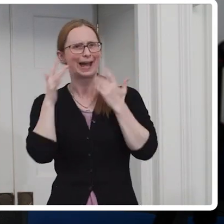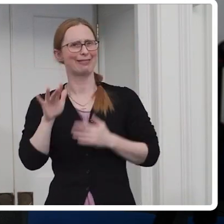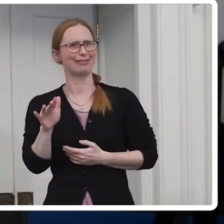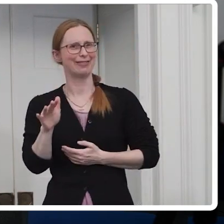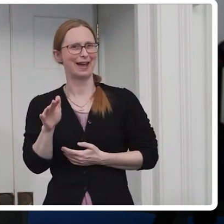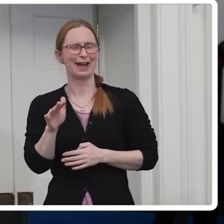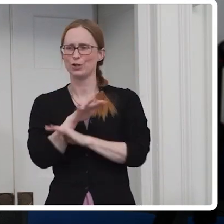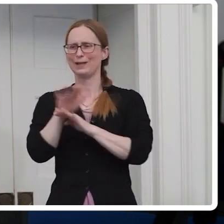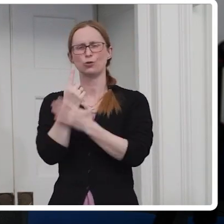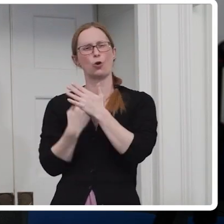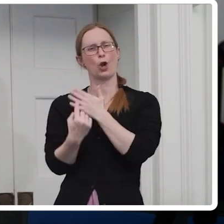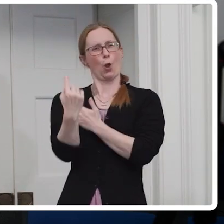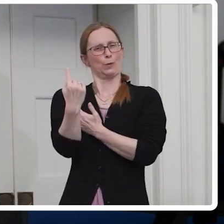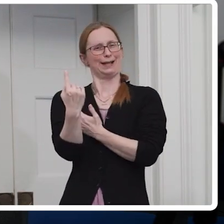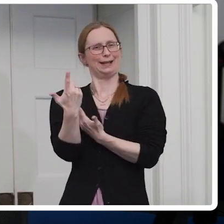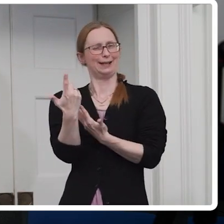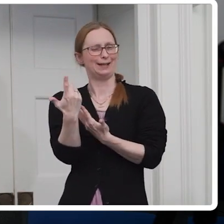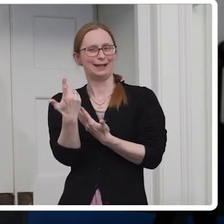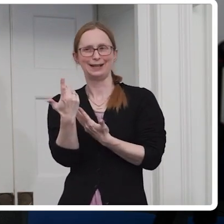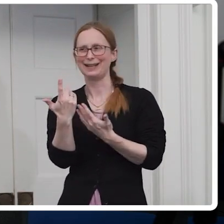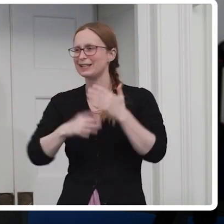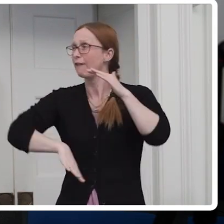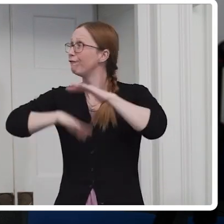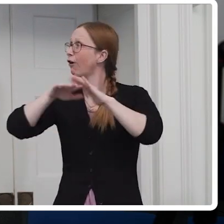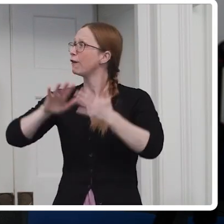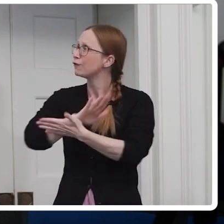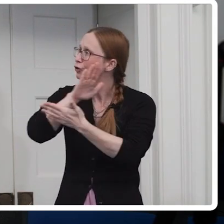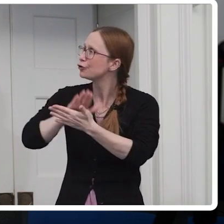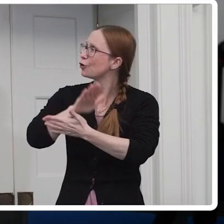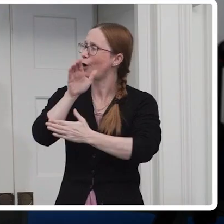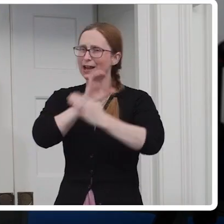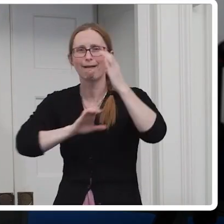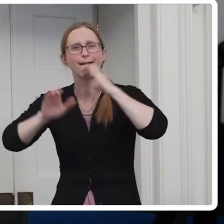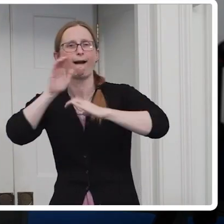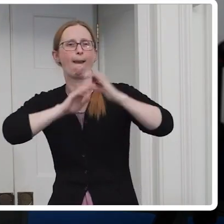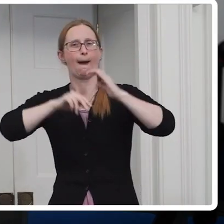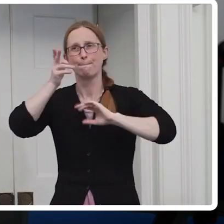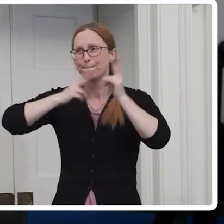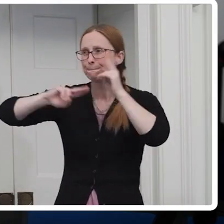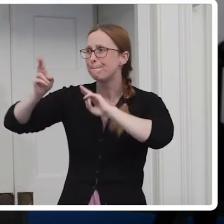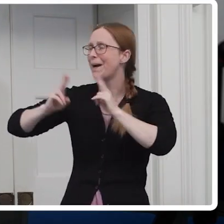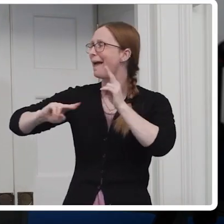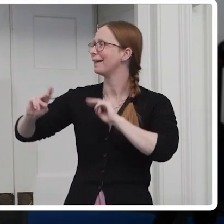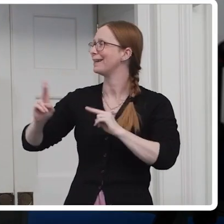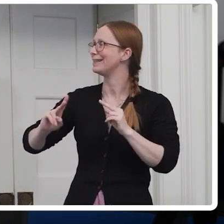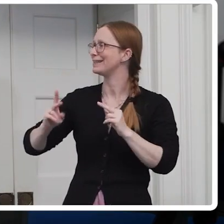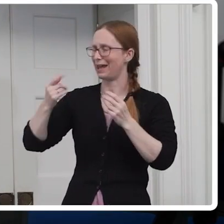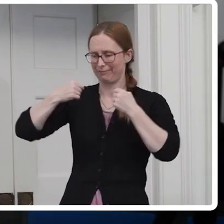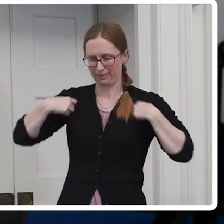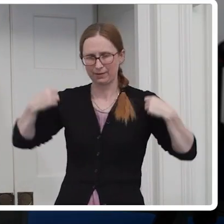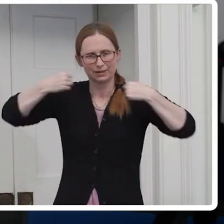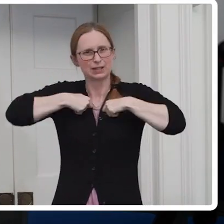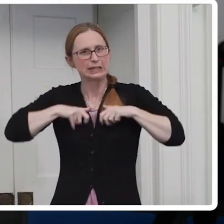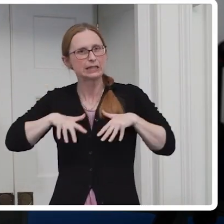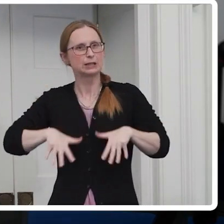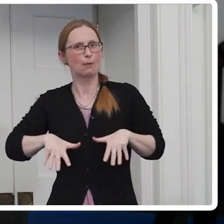I have my cat with me. You know, it's not a lonely space. It's full of joy, and there's colours and there's paint, and there's this kind